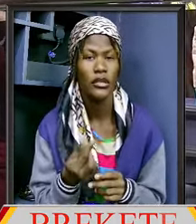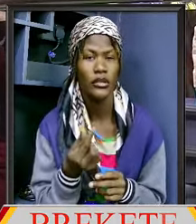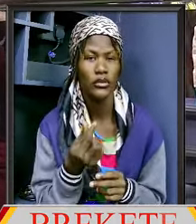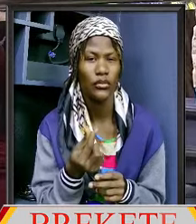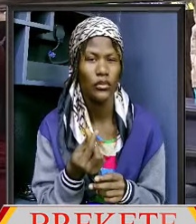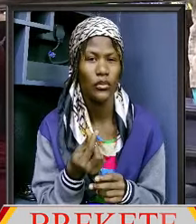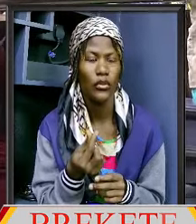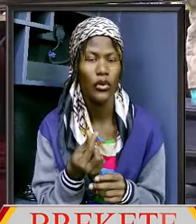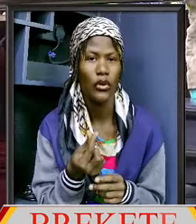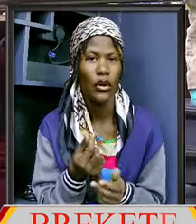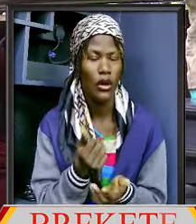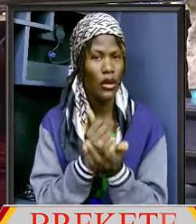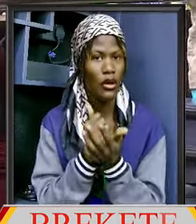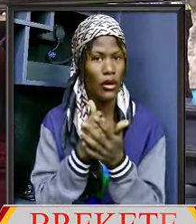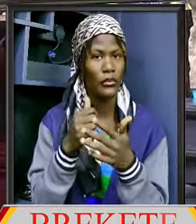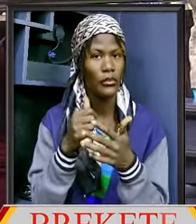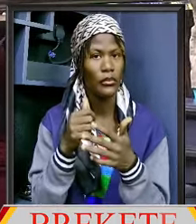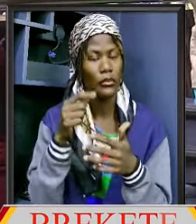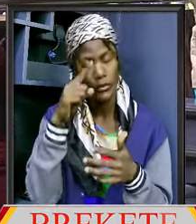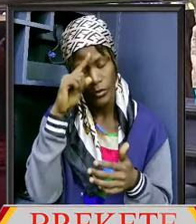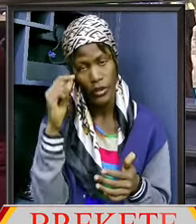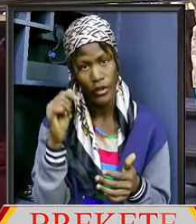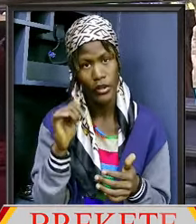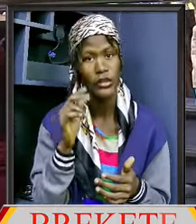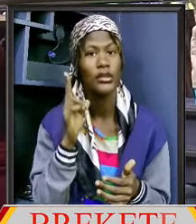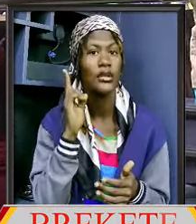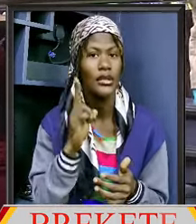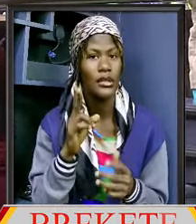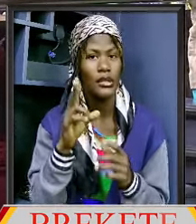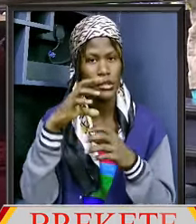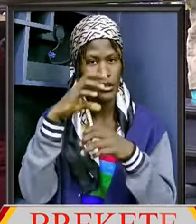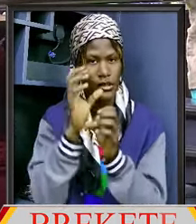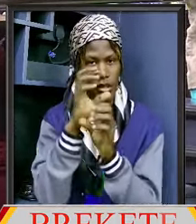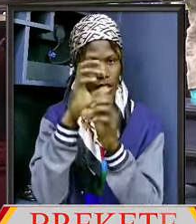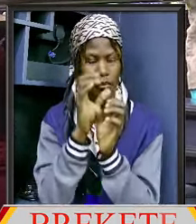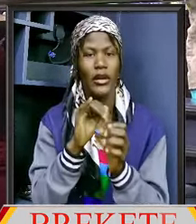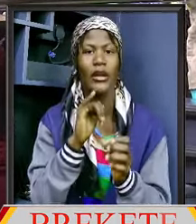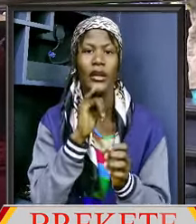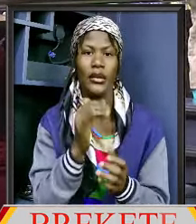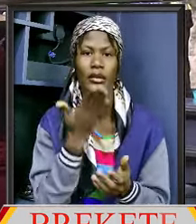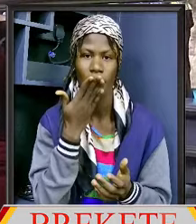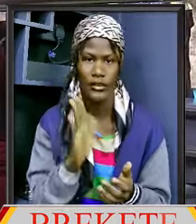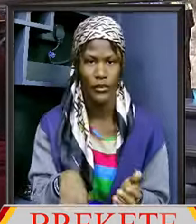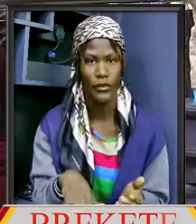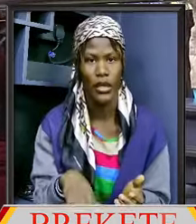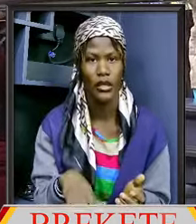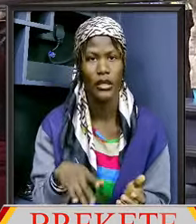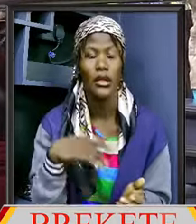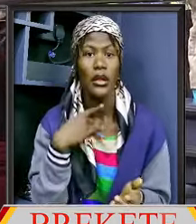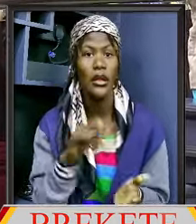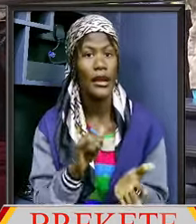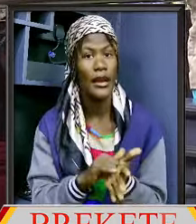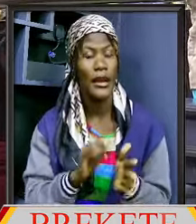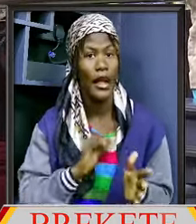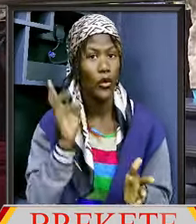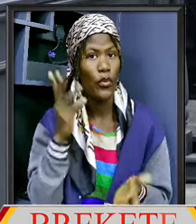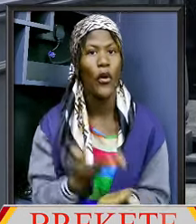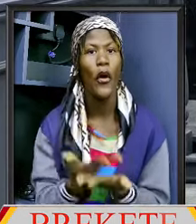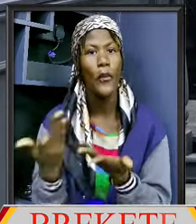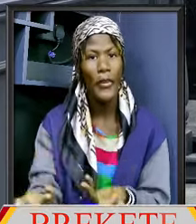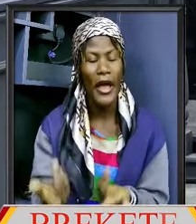Okay, this camera is bad. Okay. Tell and say I go buy camera for him in.